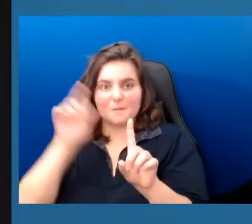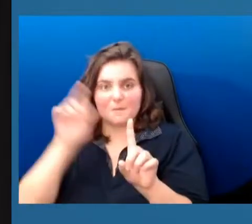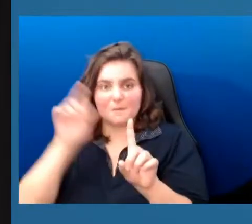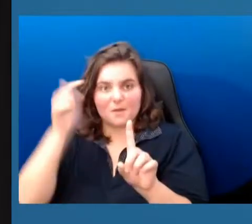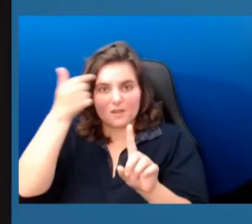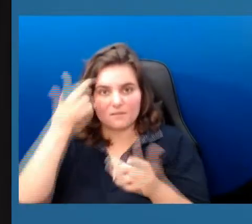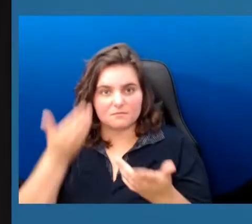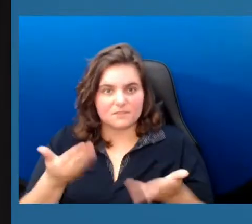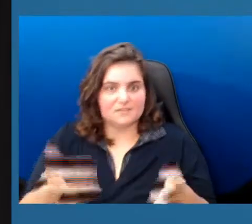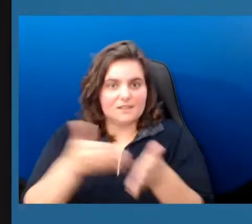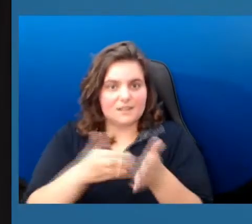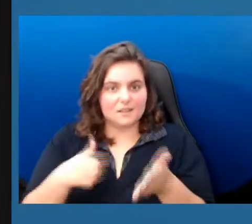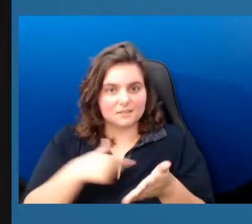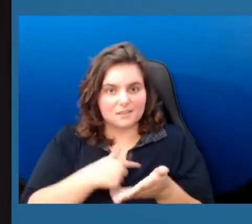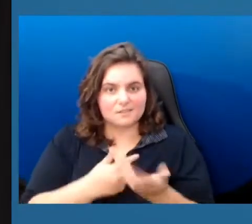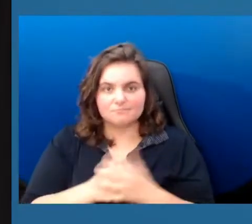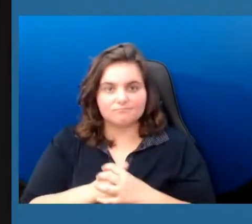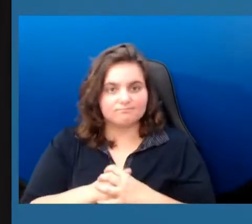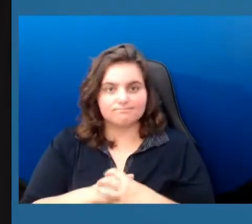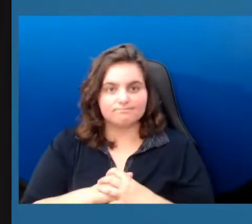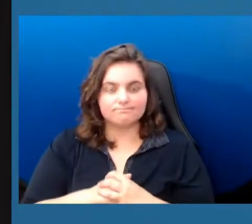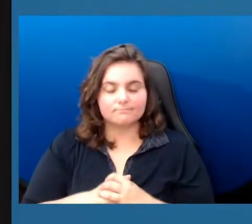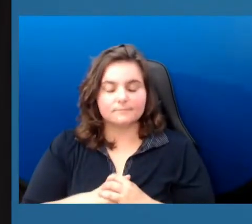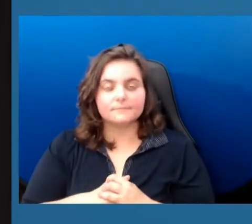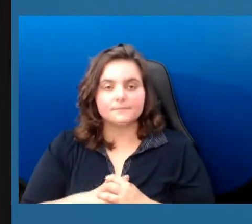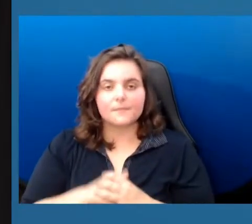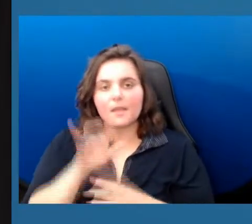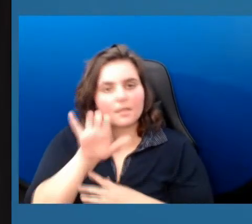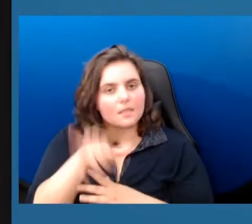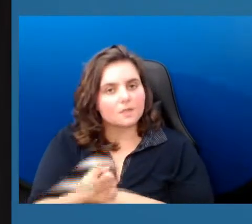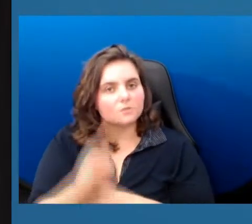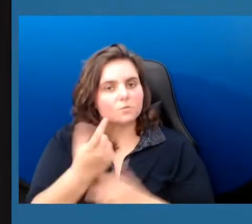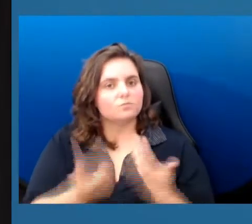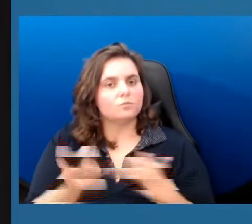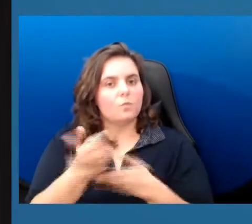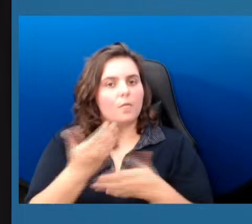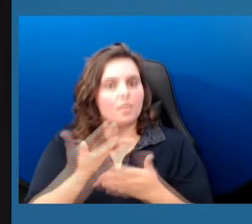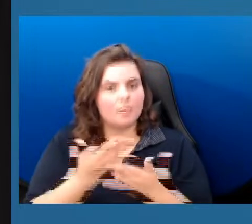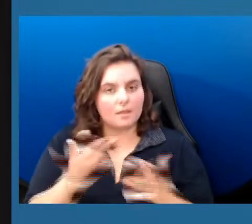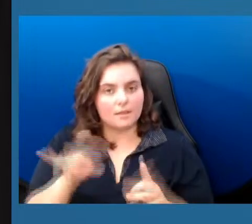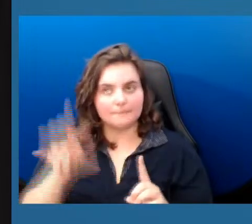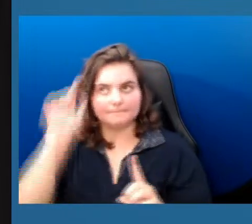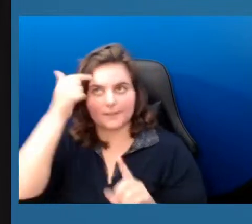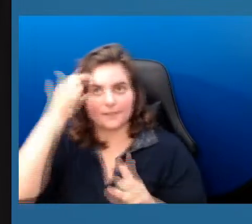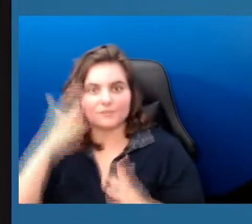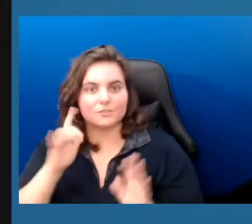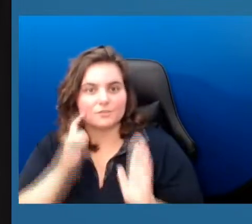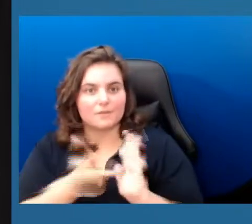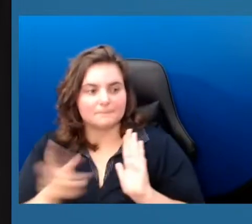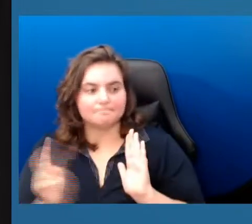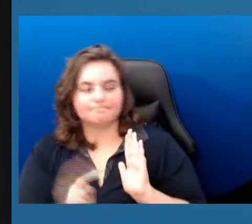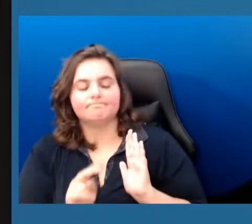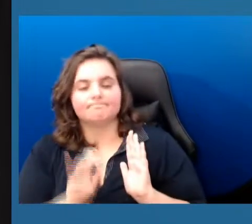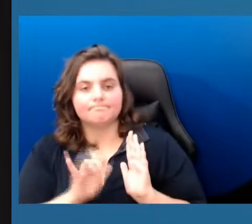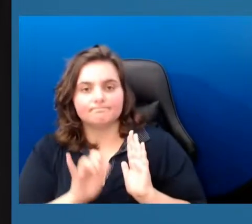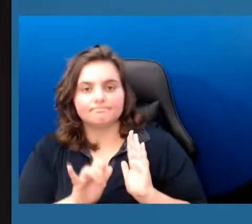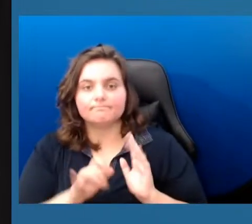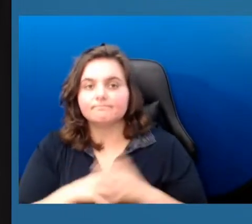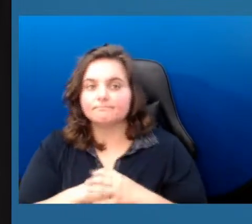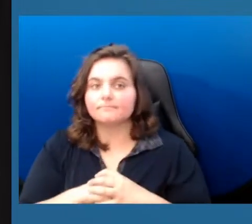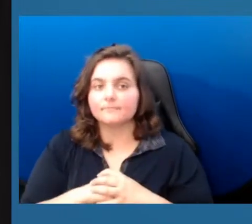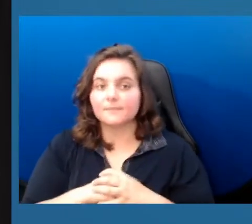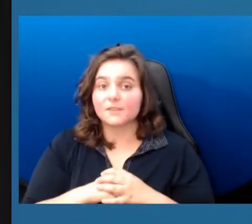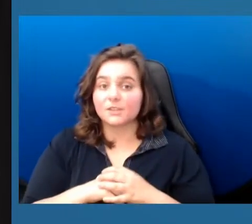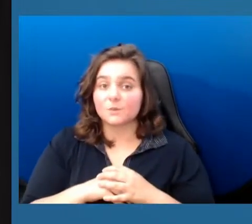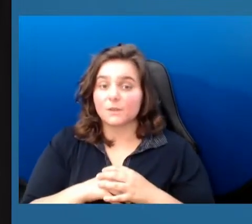And I think that is one thing that Governor Hochul recognizes when she paid off the unemployment debt and allowed